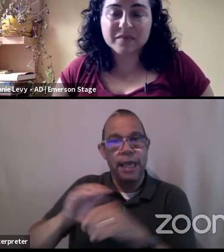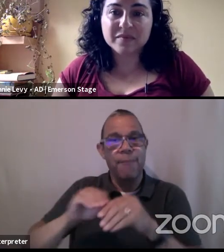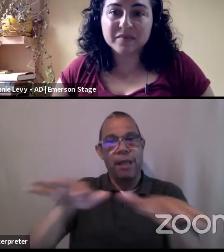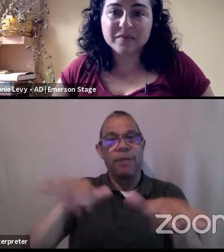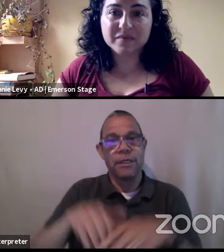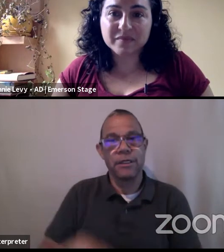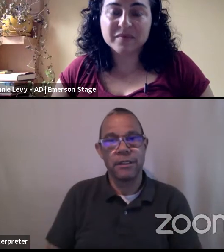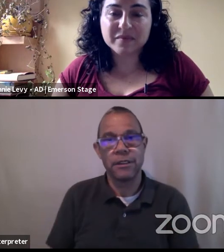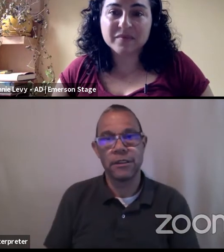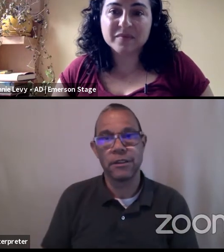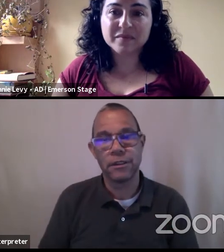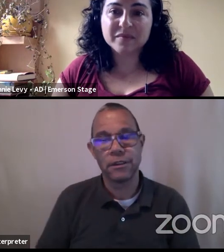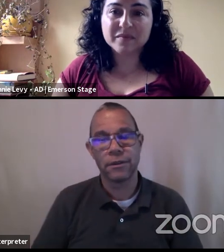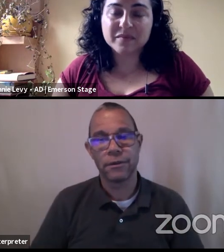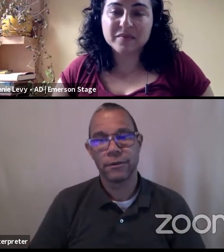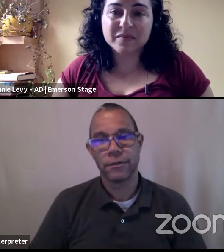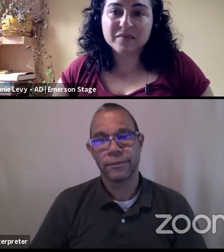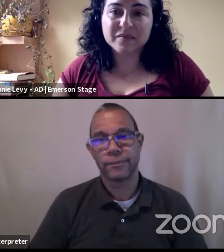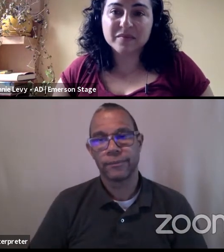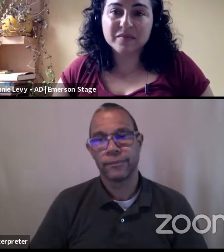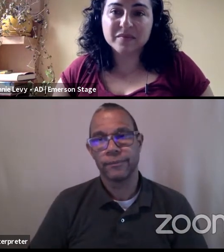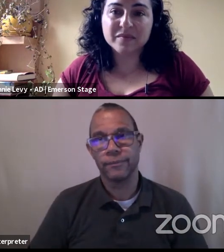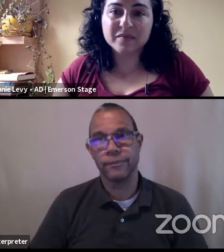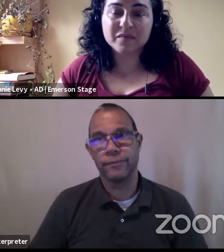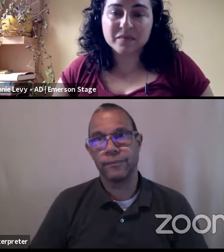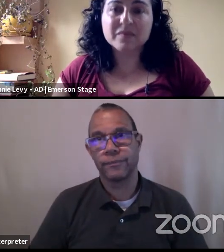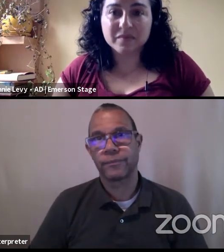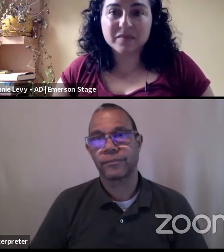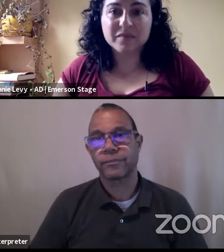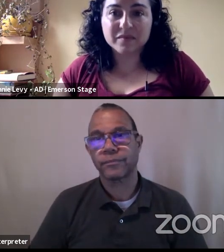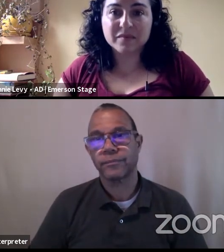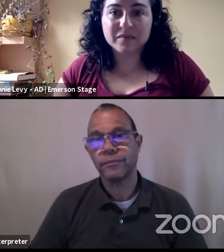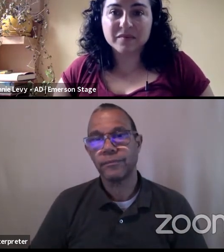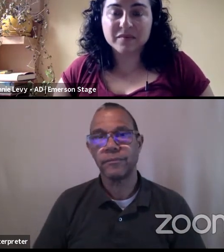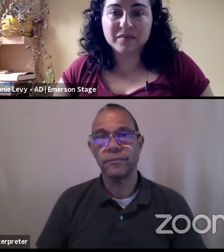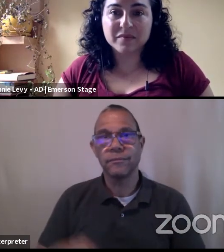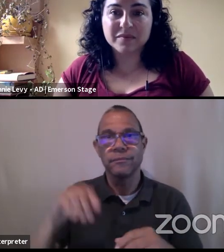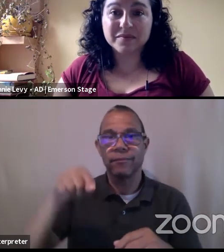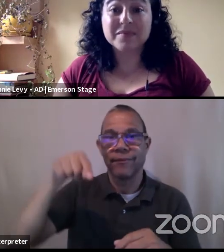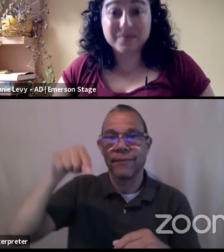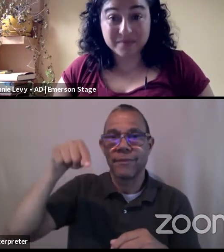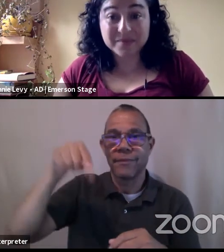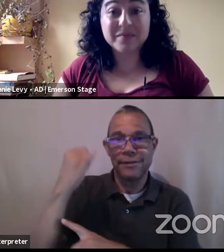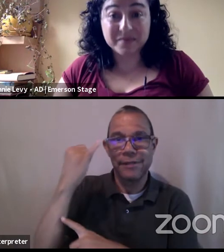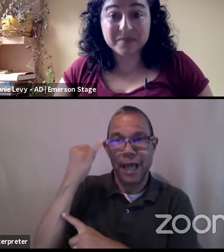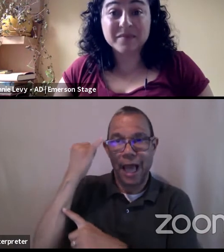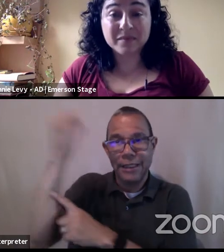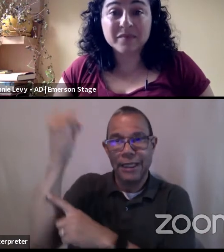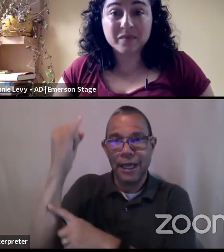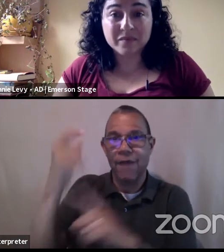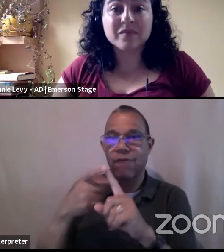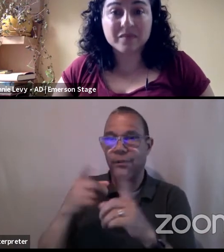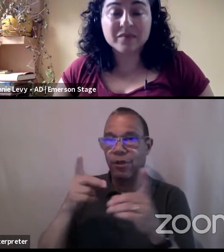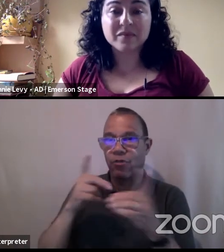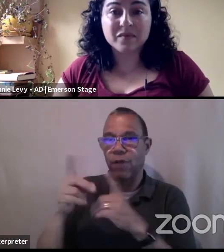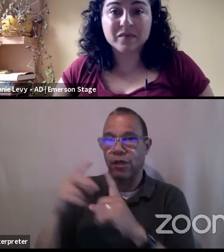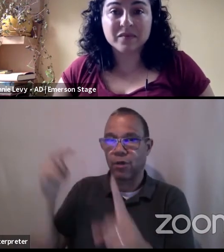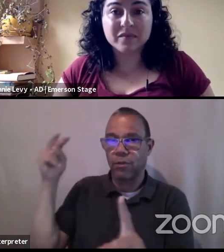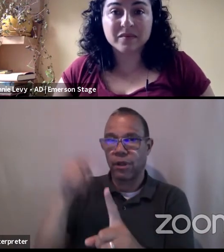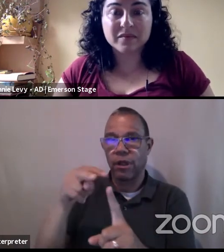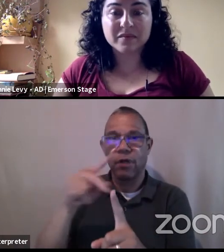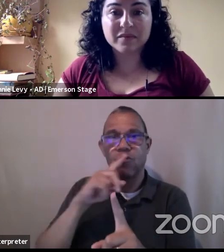this epidemic. Uh, I, I think just, just this idea directorially just blows up the content to